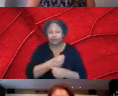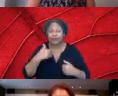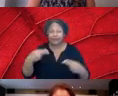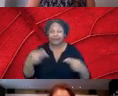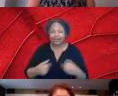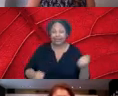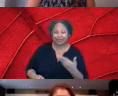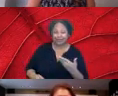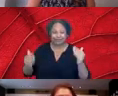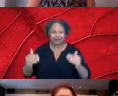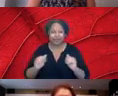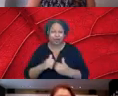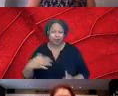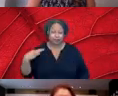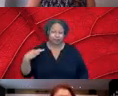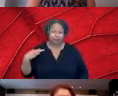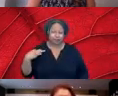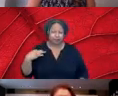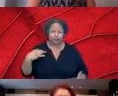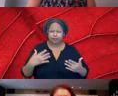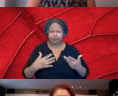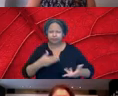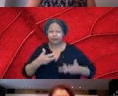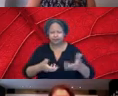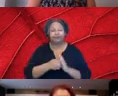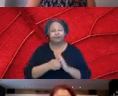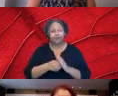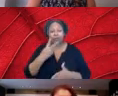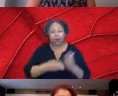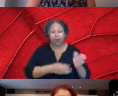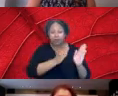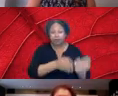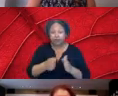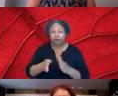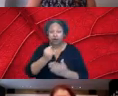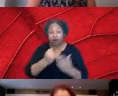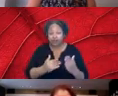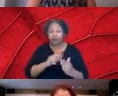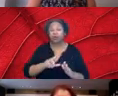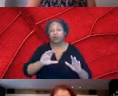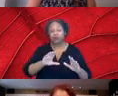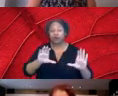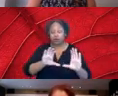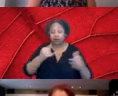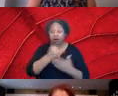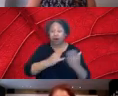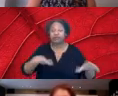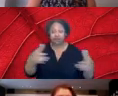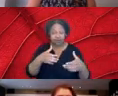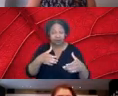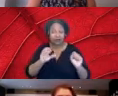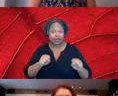So eligibility. Both individual artists and arts collectives are eligible to receive this